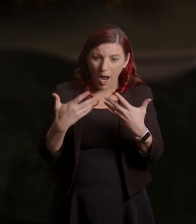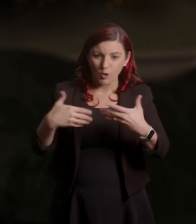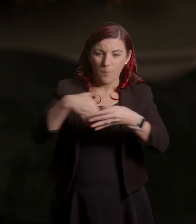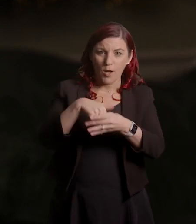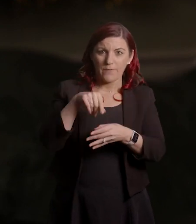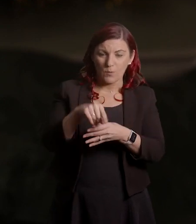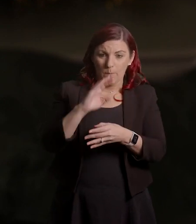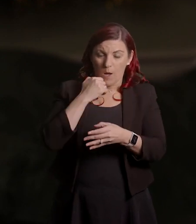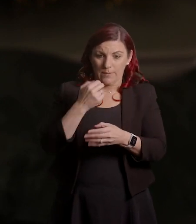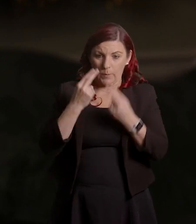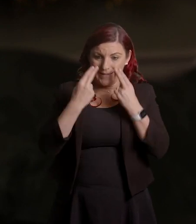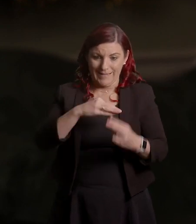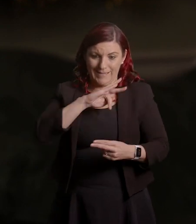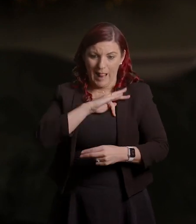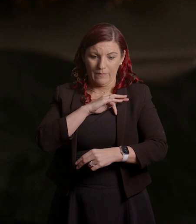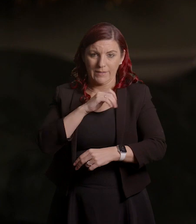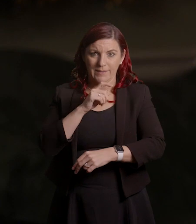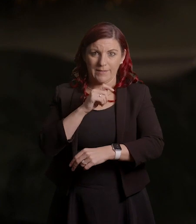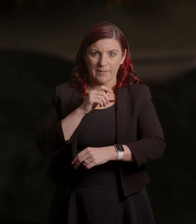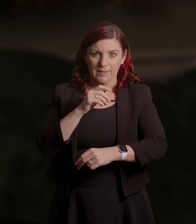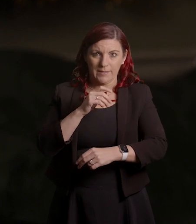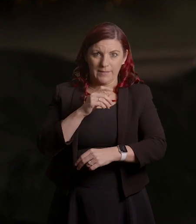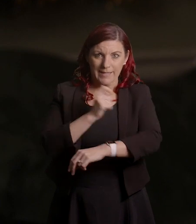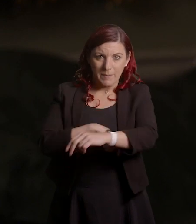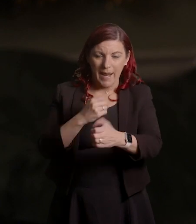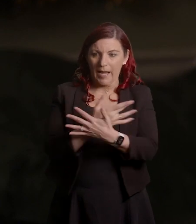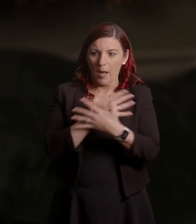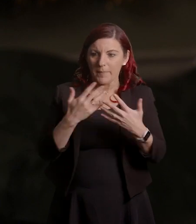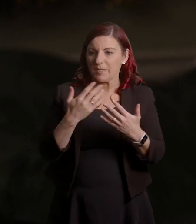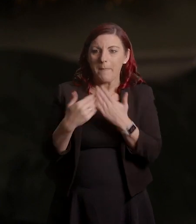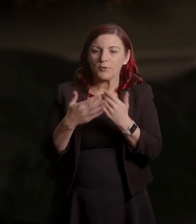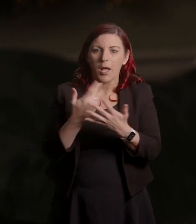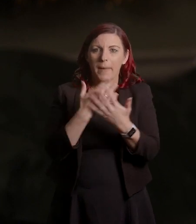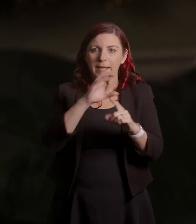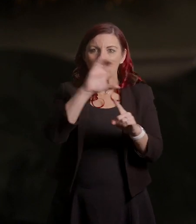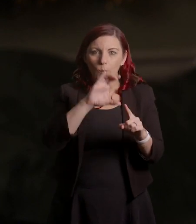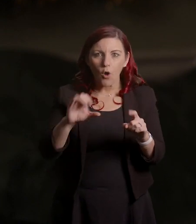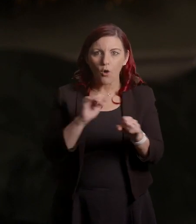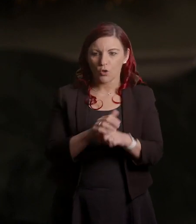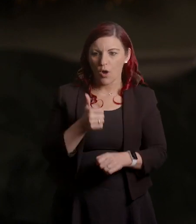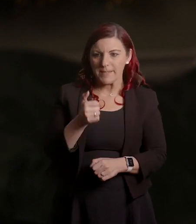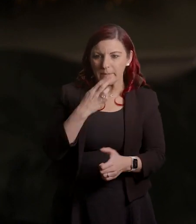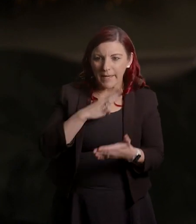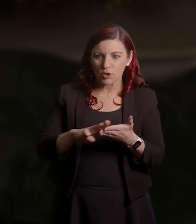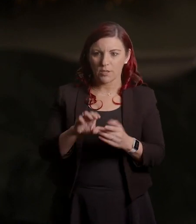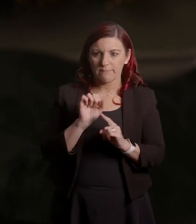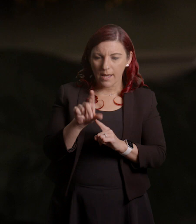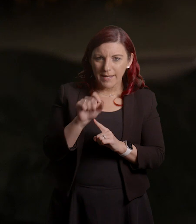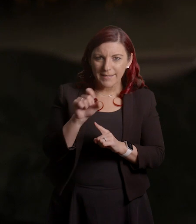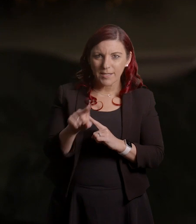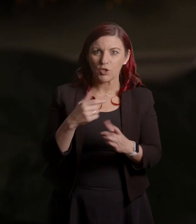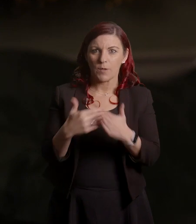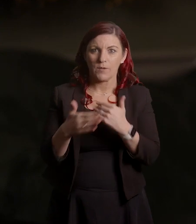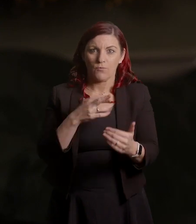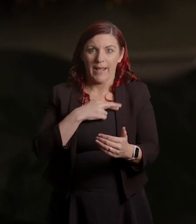of this was down to that. You know, like no matter how many Zoom calls you made or text messages you sent, it